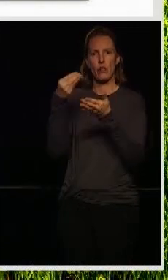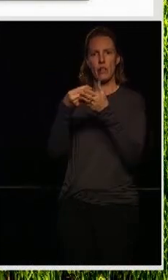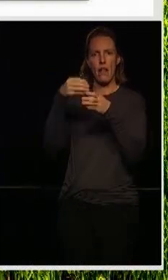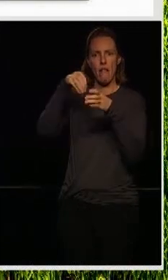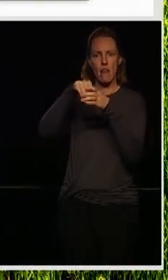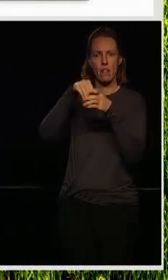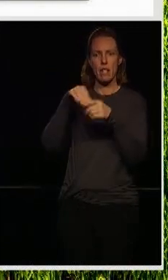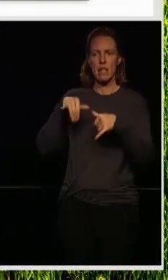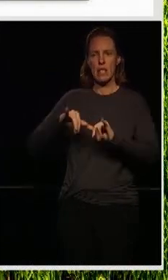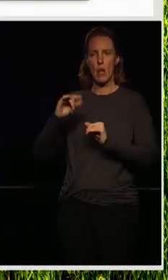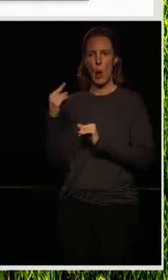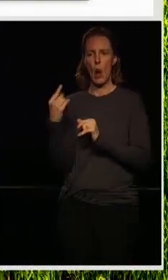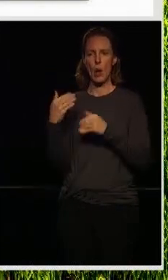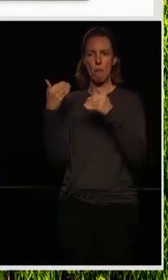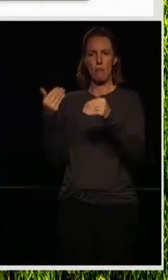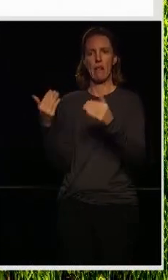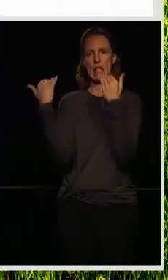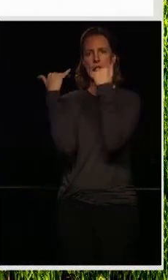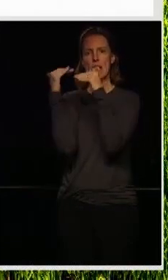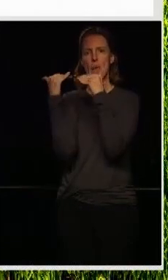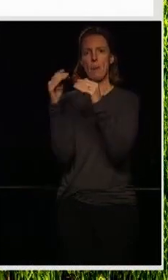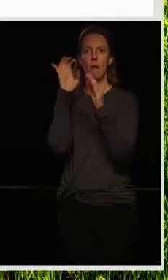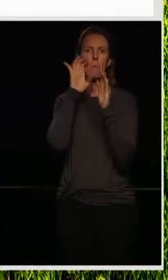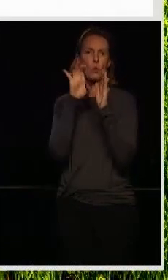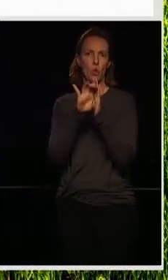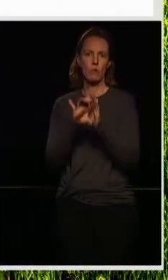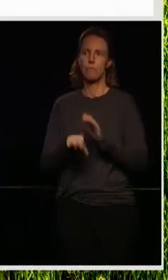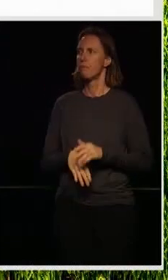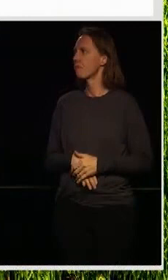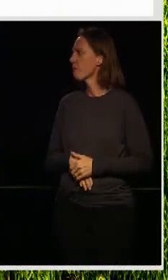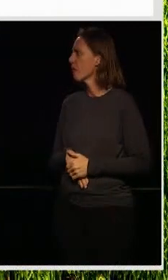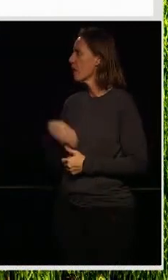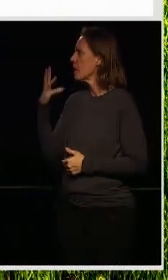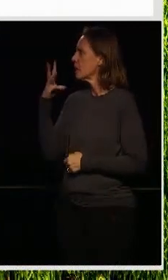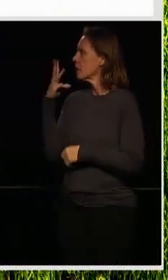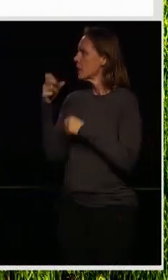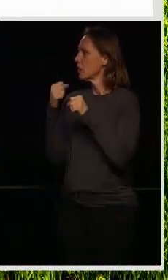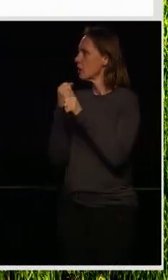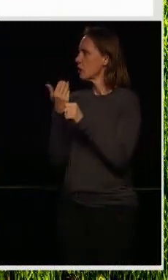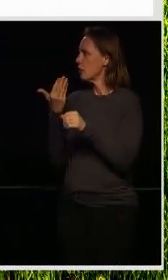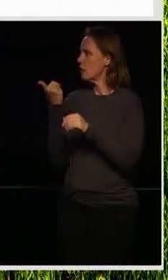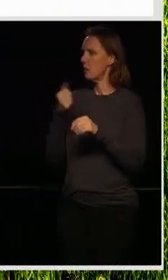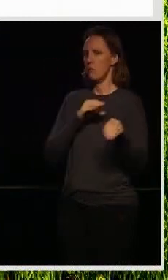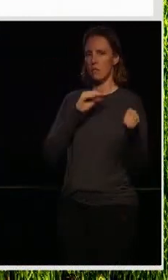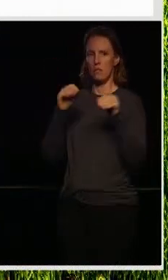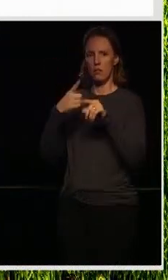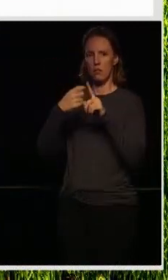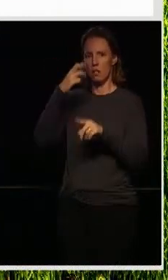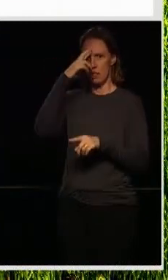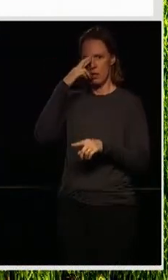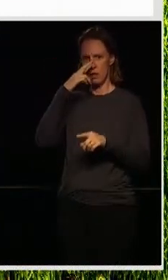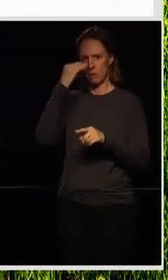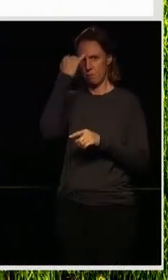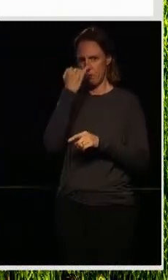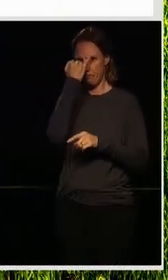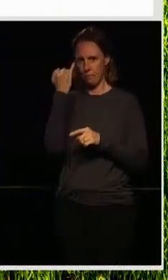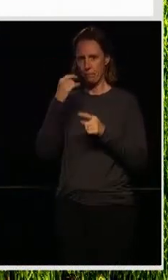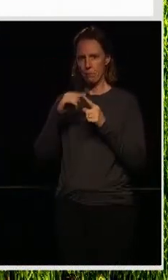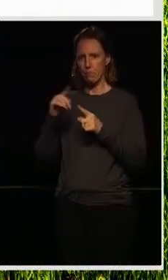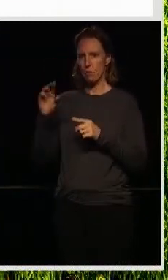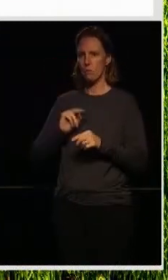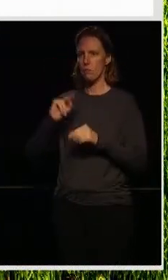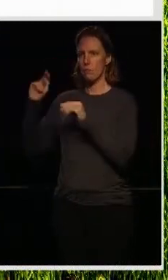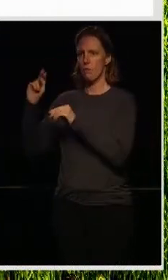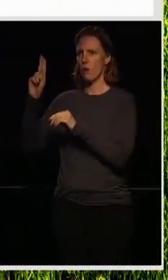provides a limited picture. 16 years ago, I moved from Rome in Italy to study in the